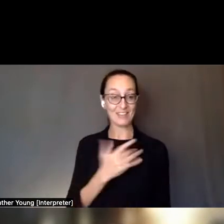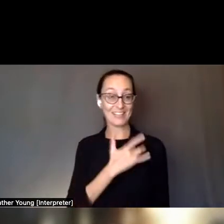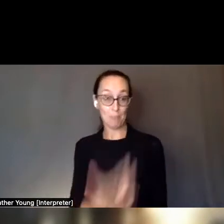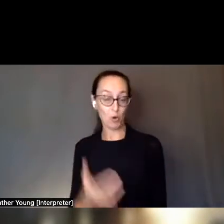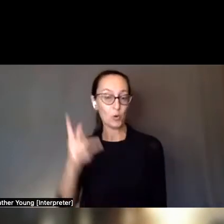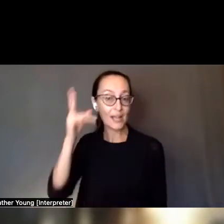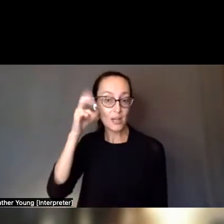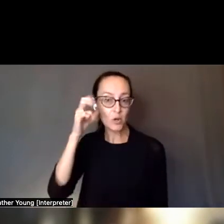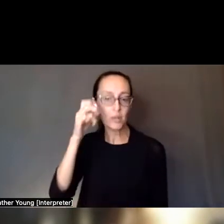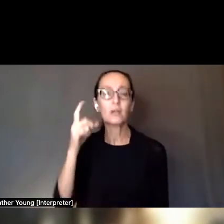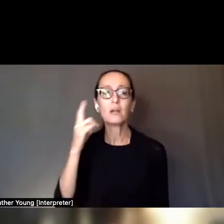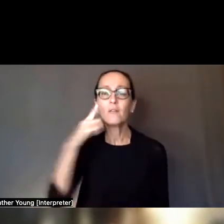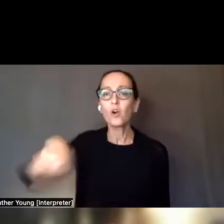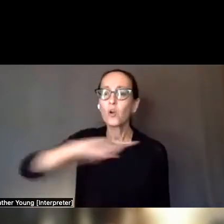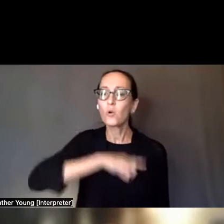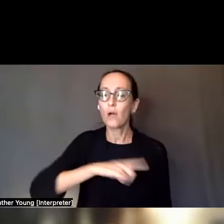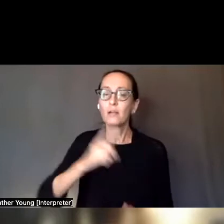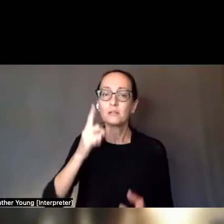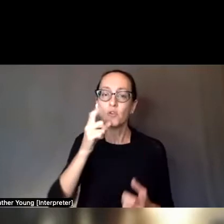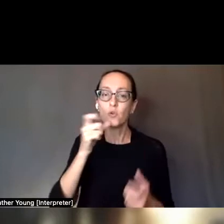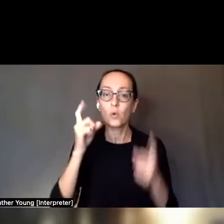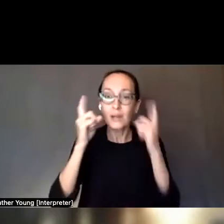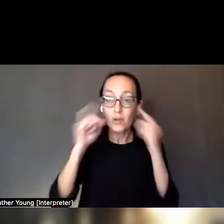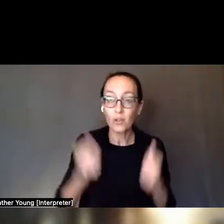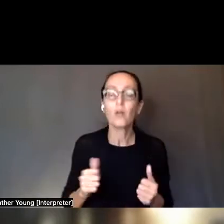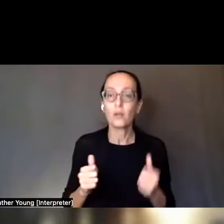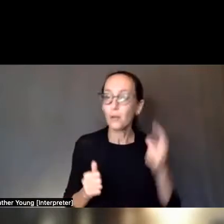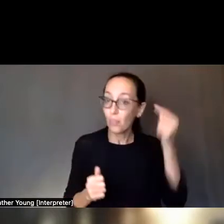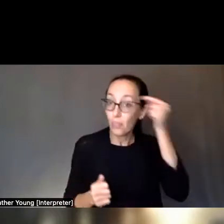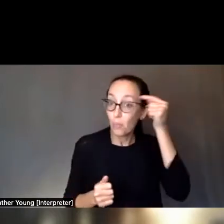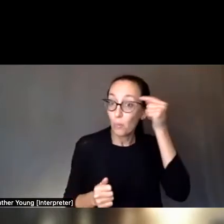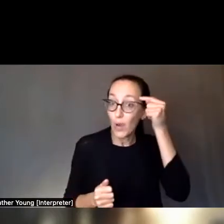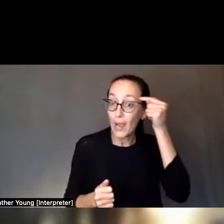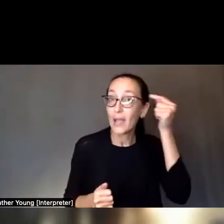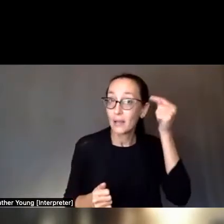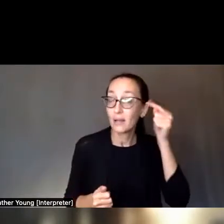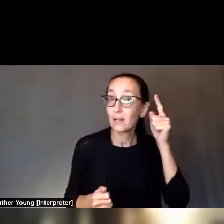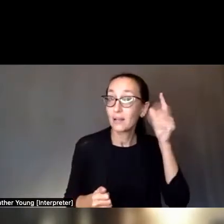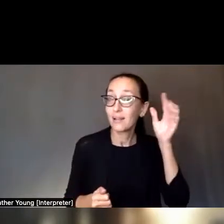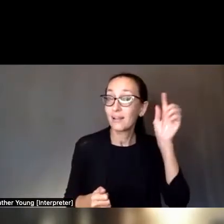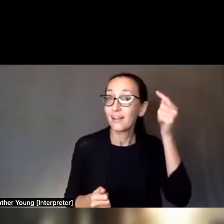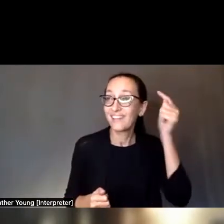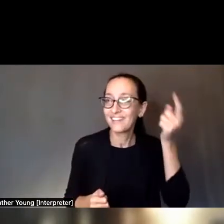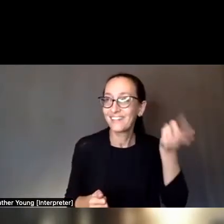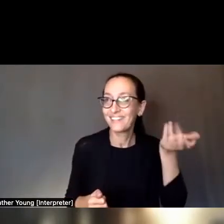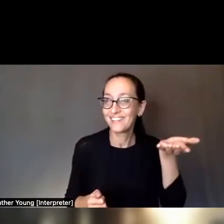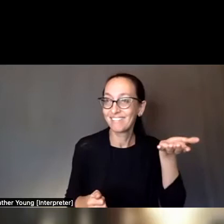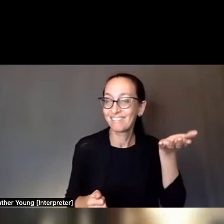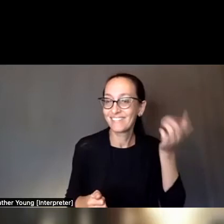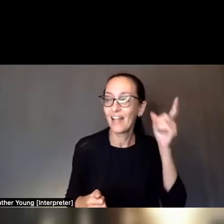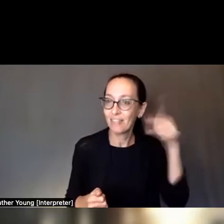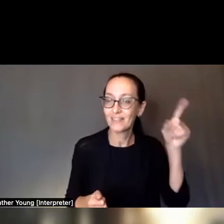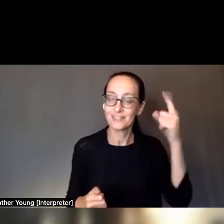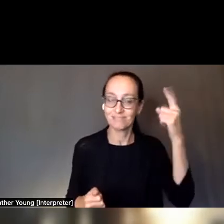have hearing loss, the brain is really the intellect center